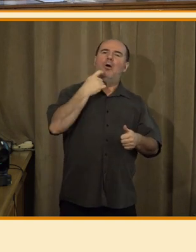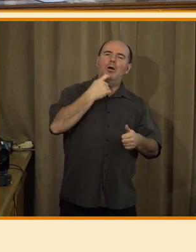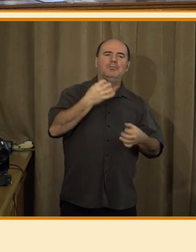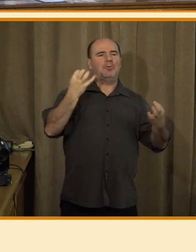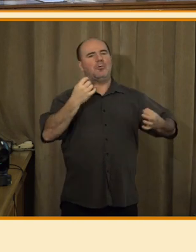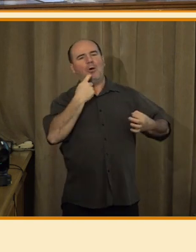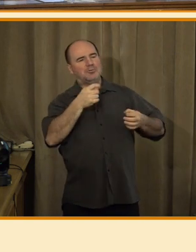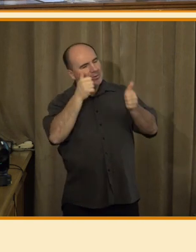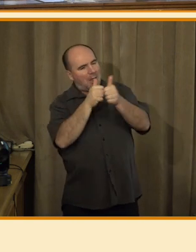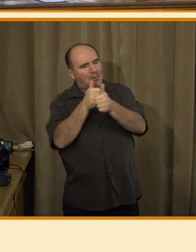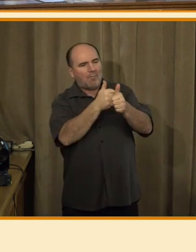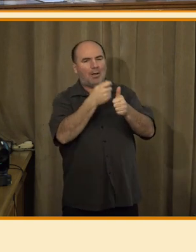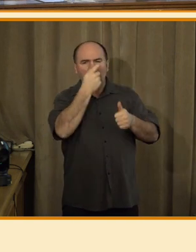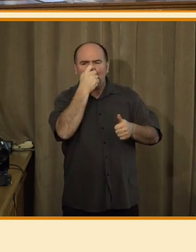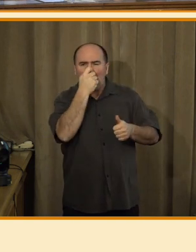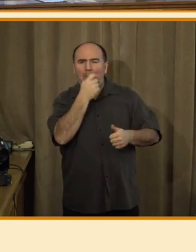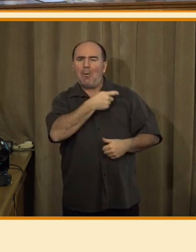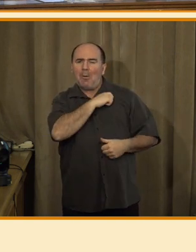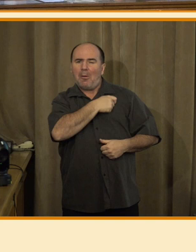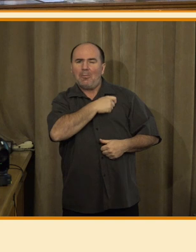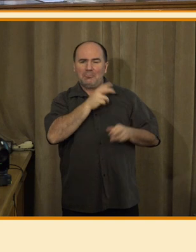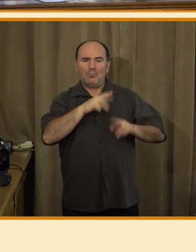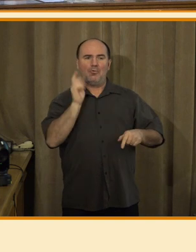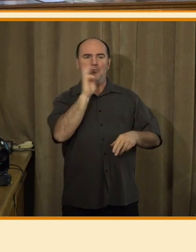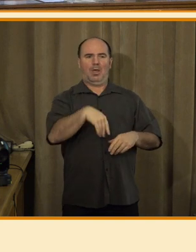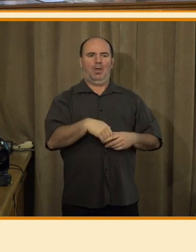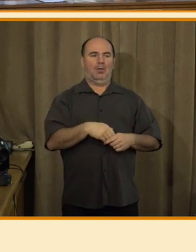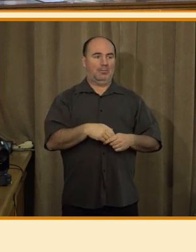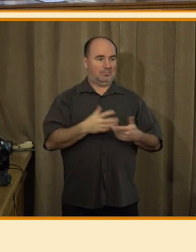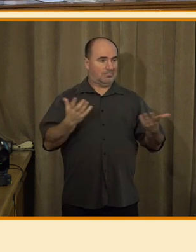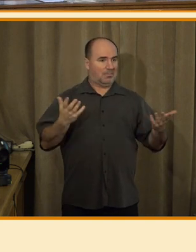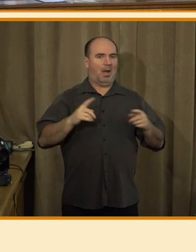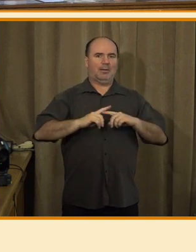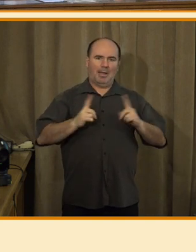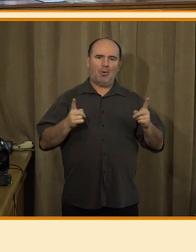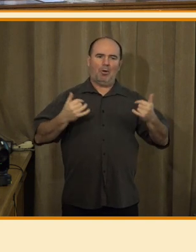-called? Do you know how to react or say something?